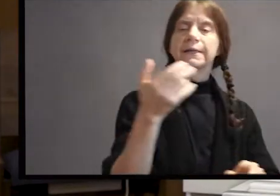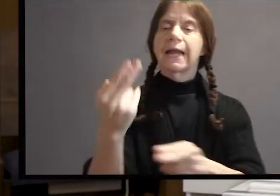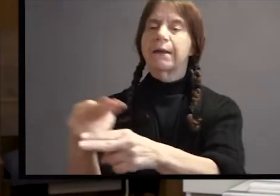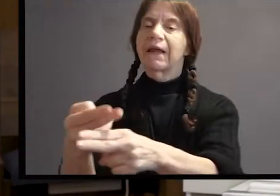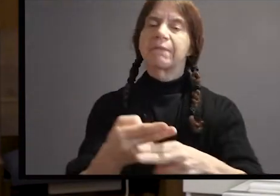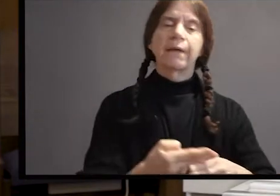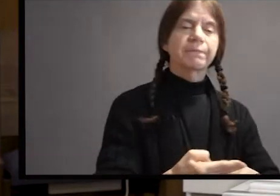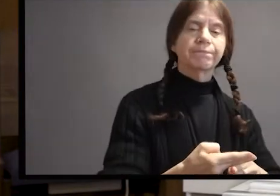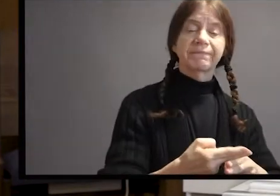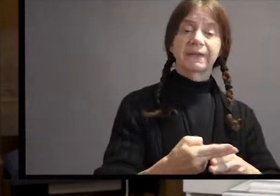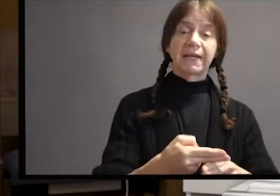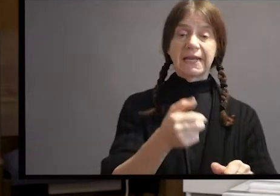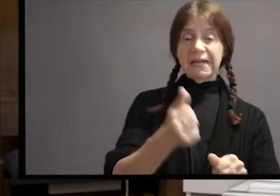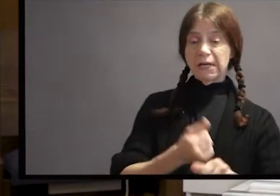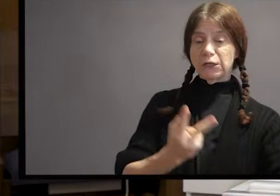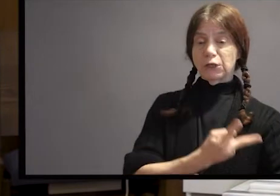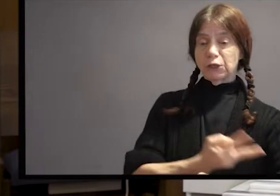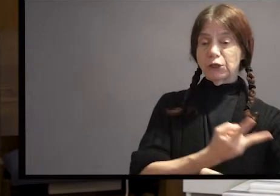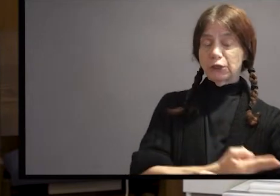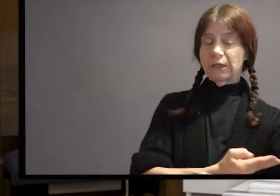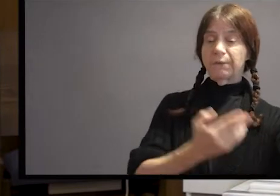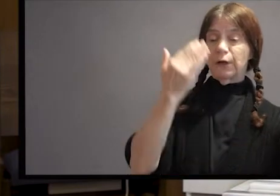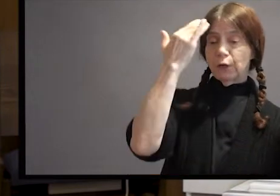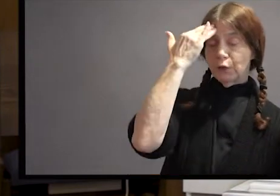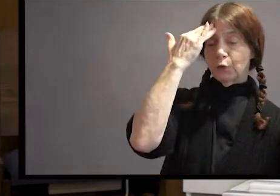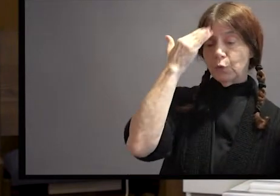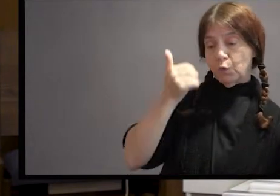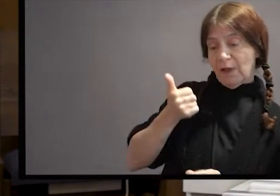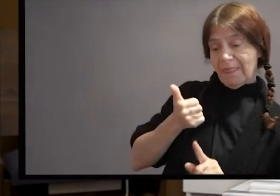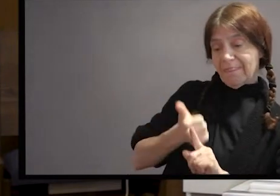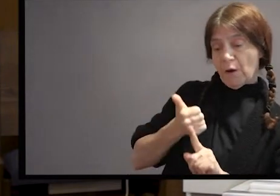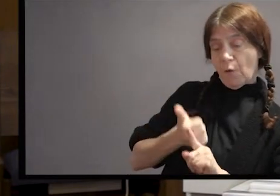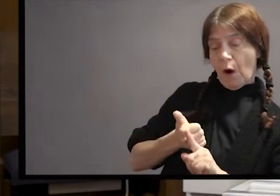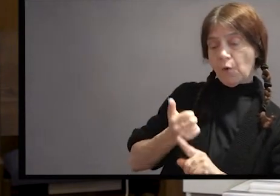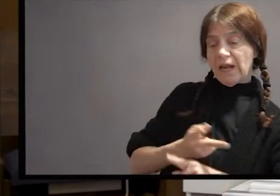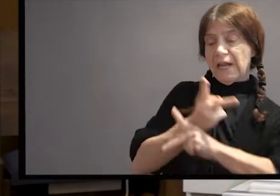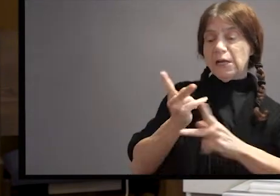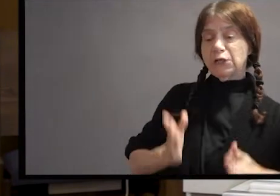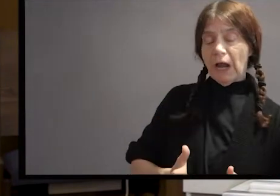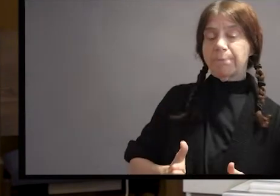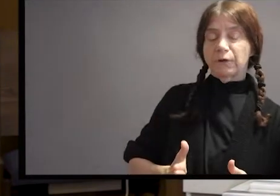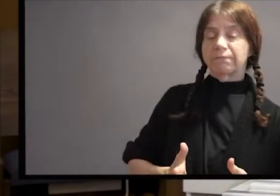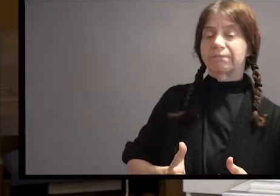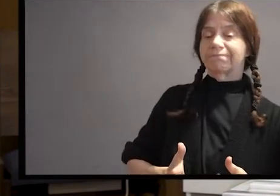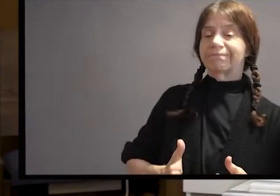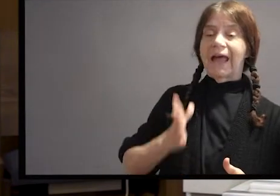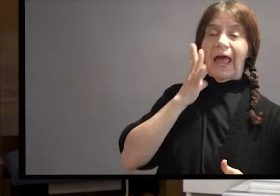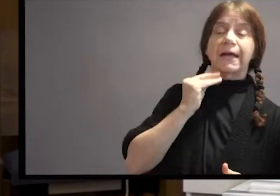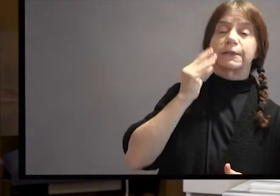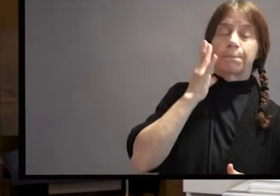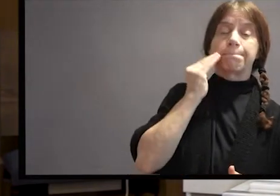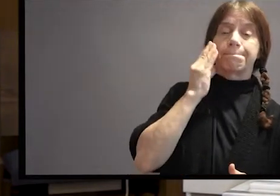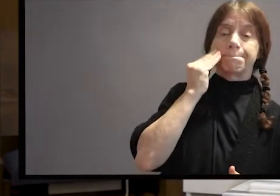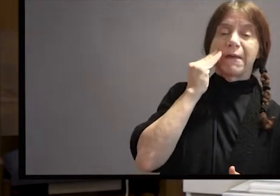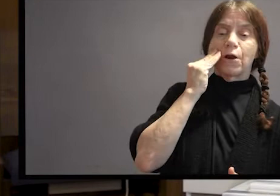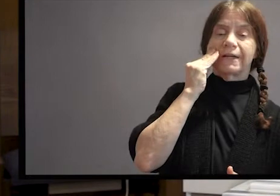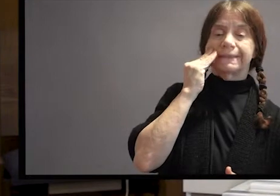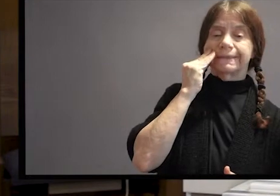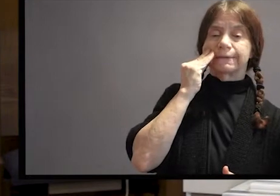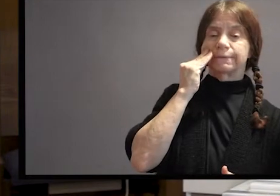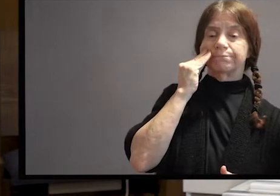Each sheep knew the voice of his own shepherd from being with him from time to